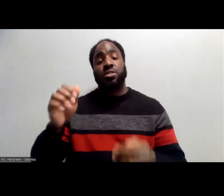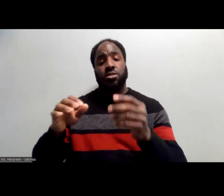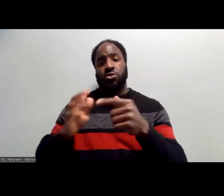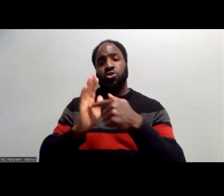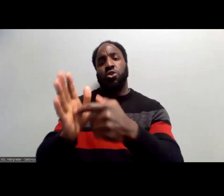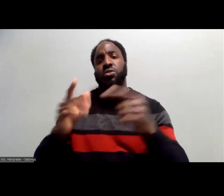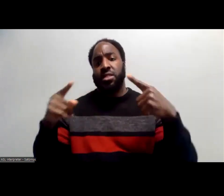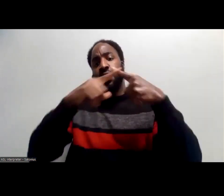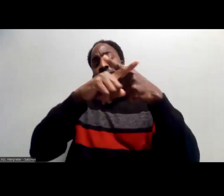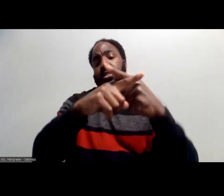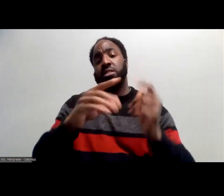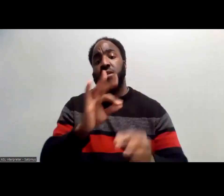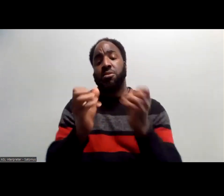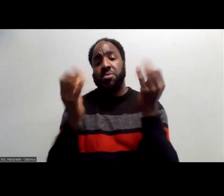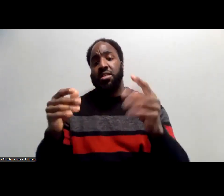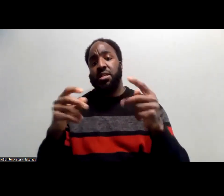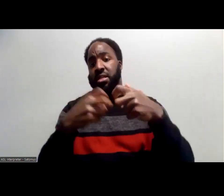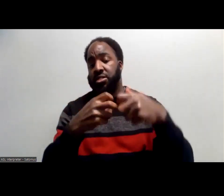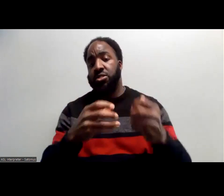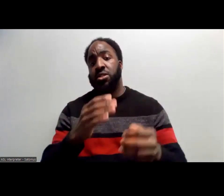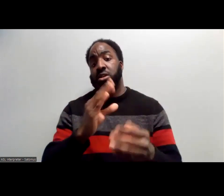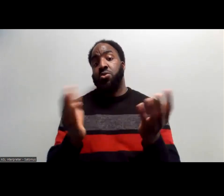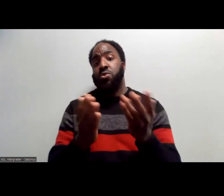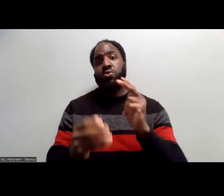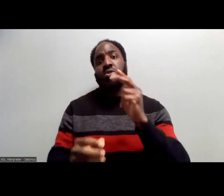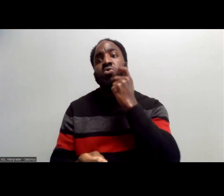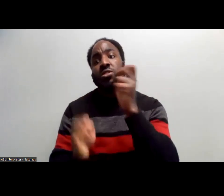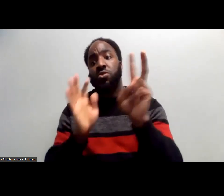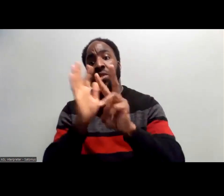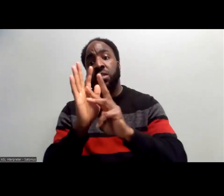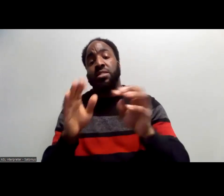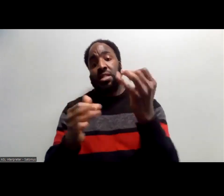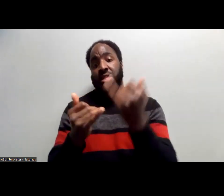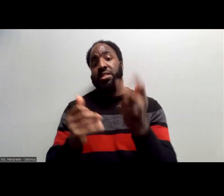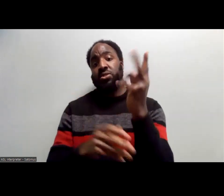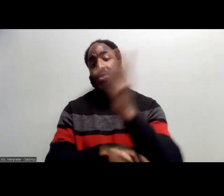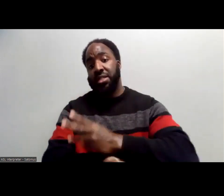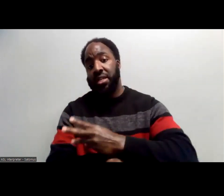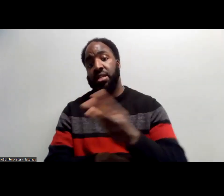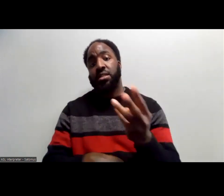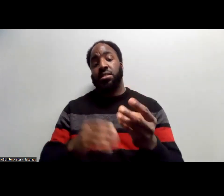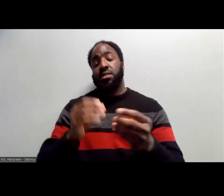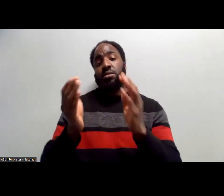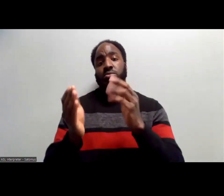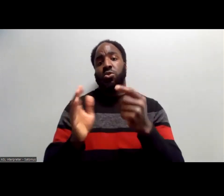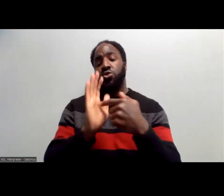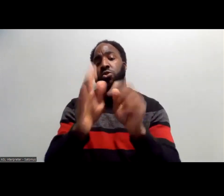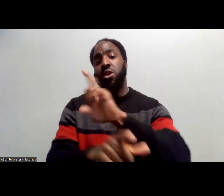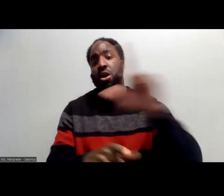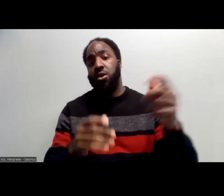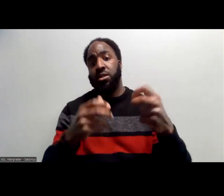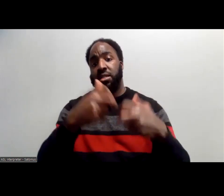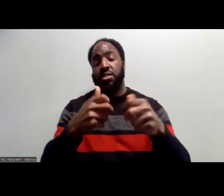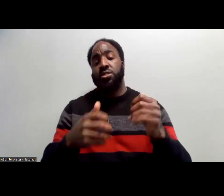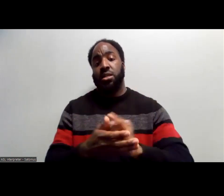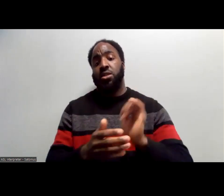many issues, and what we've just witnessed in the last 72 hours brings to bear all of the issues that we're